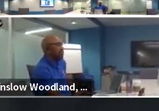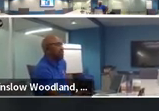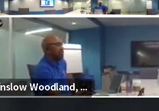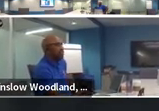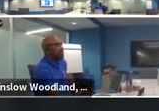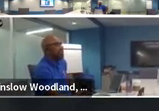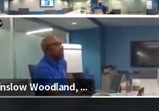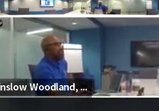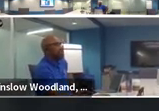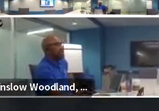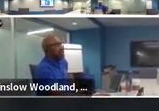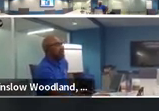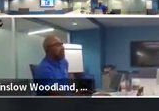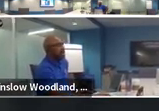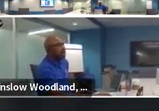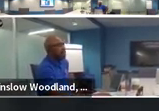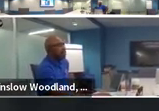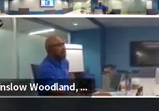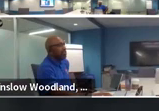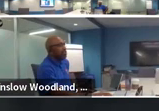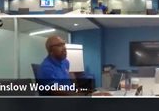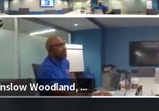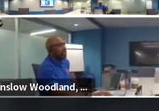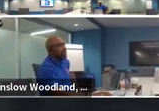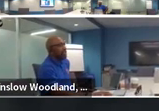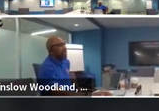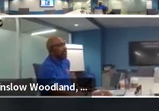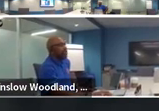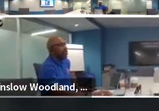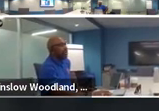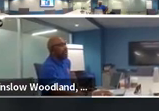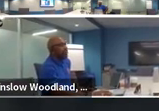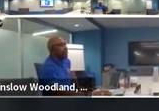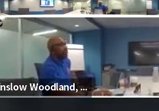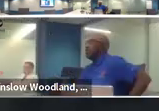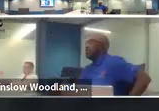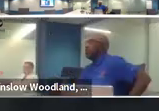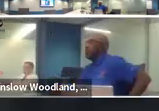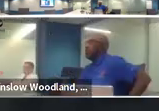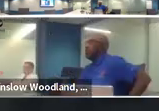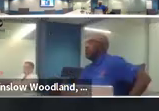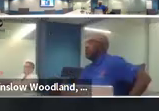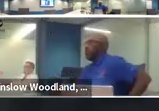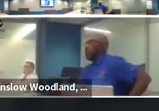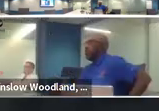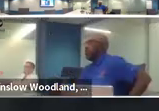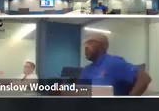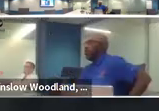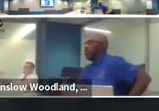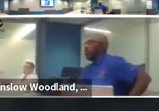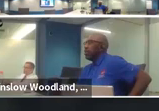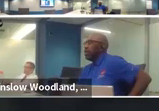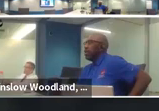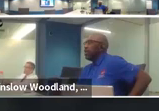our general counsel. Thank you. We will use this as a company-wide training. All